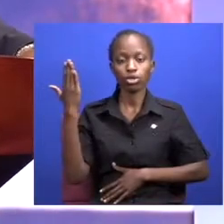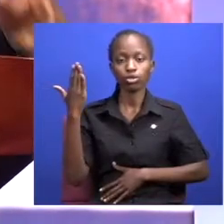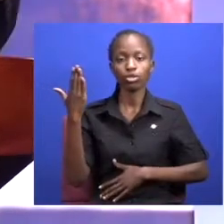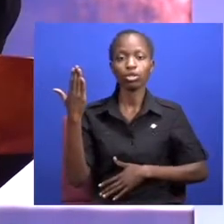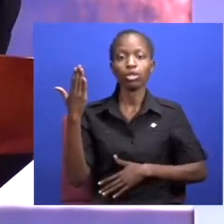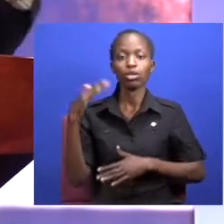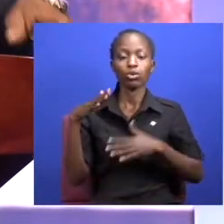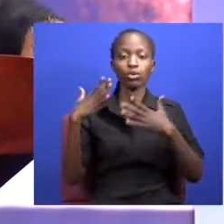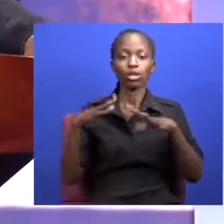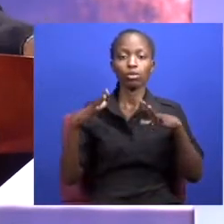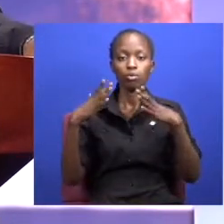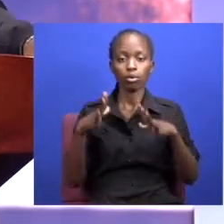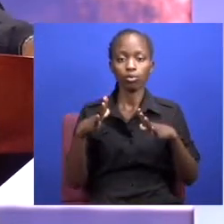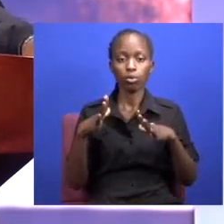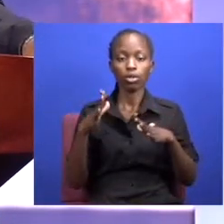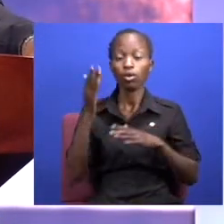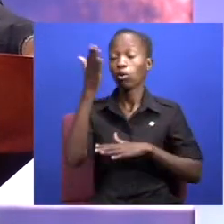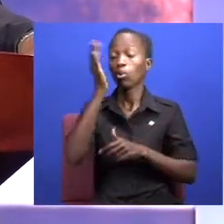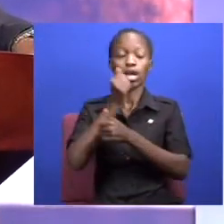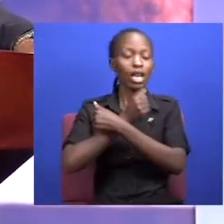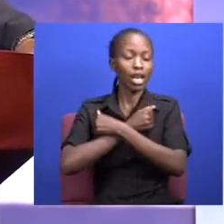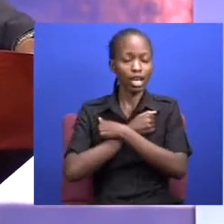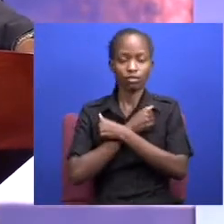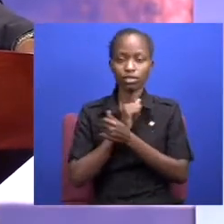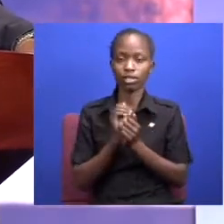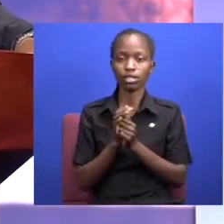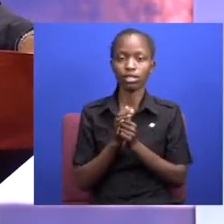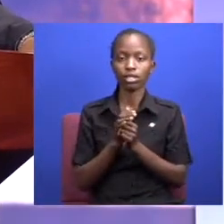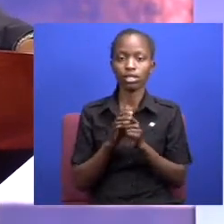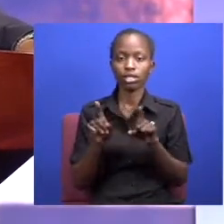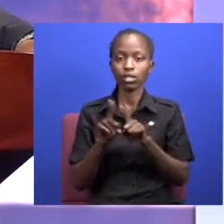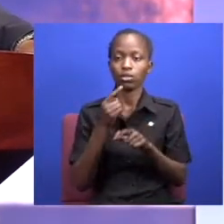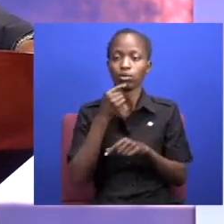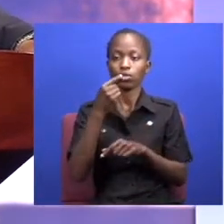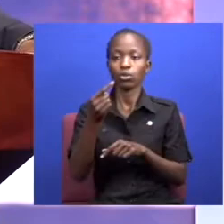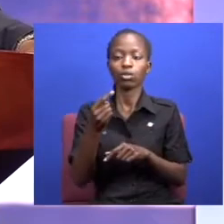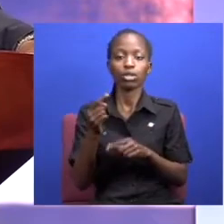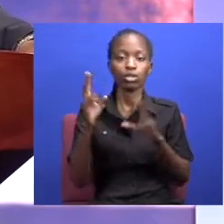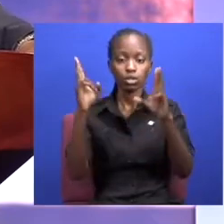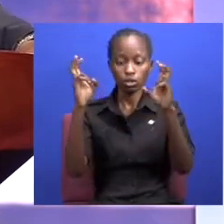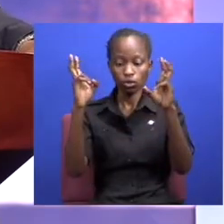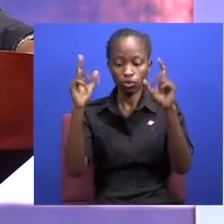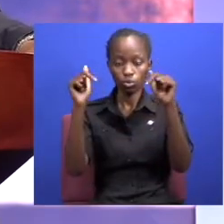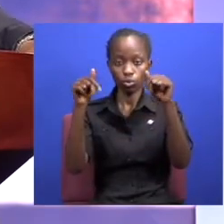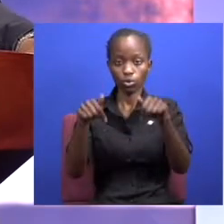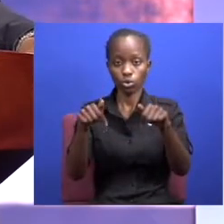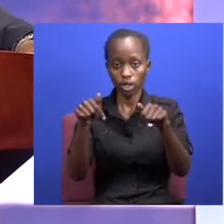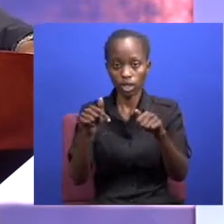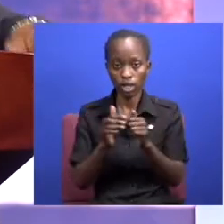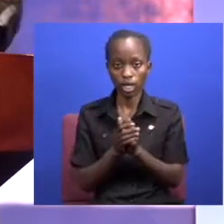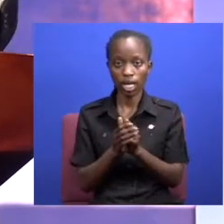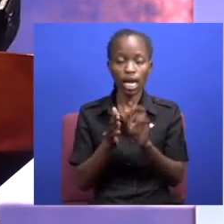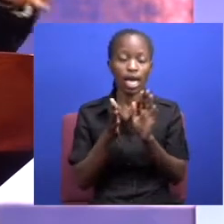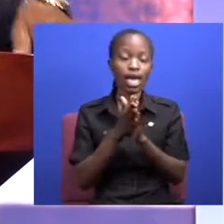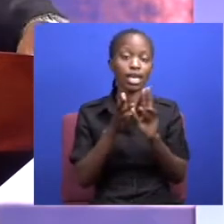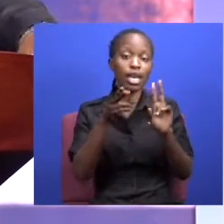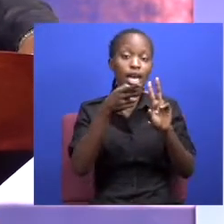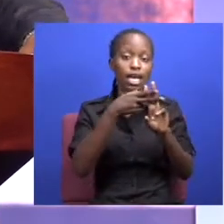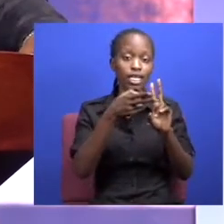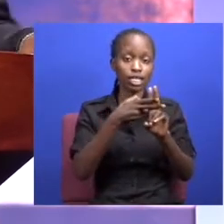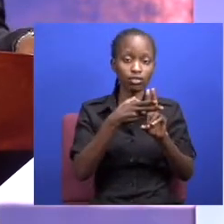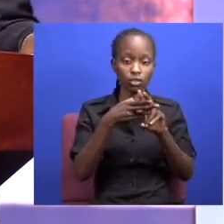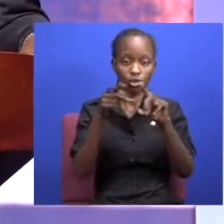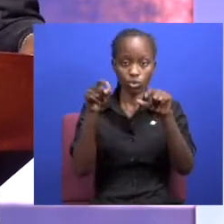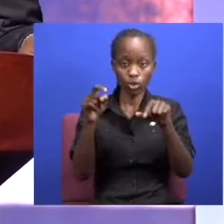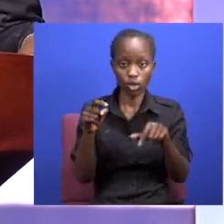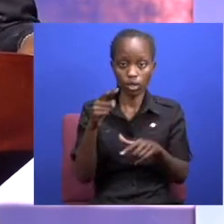God to the people that he loves so dear. As you've been told, our topic for today and our hashtag for this